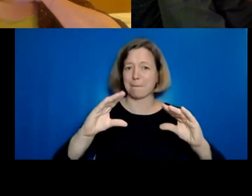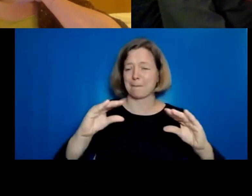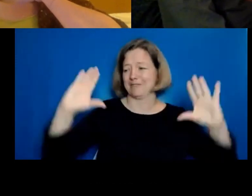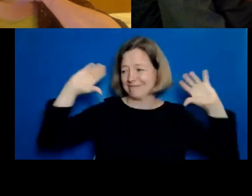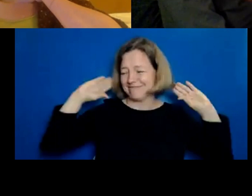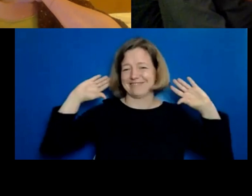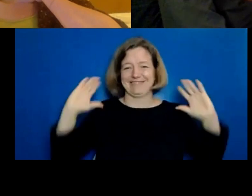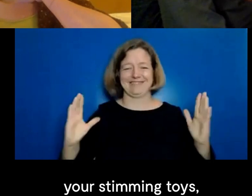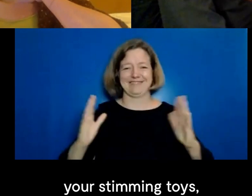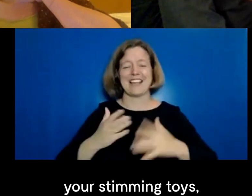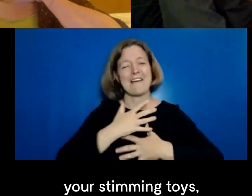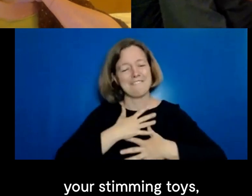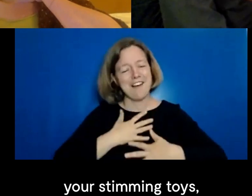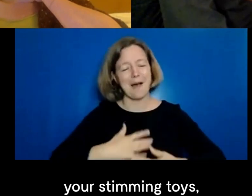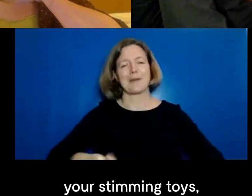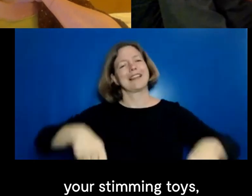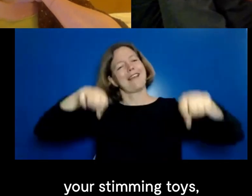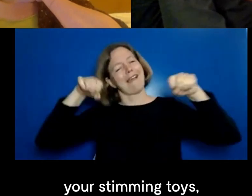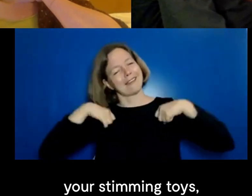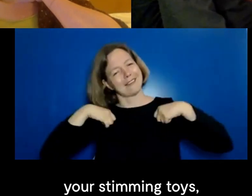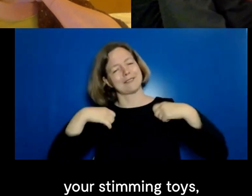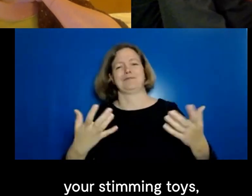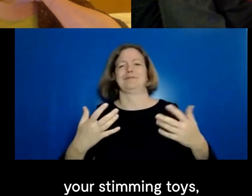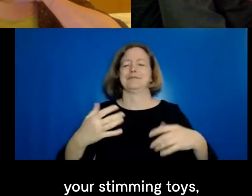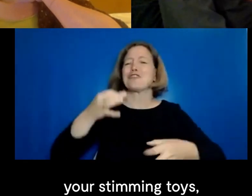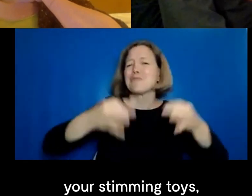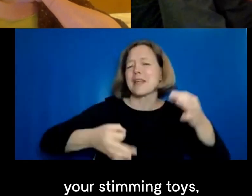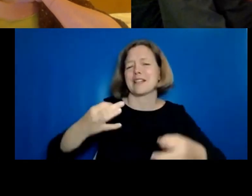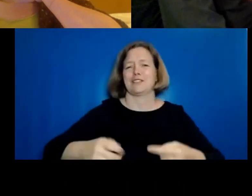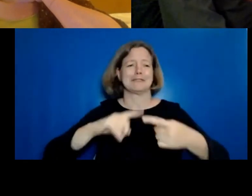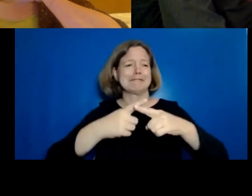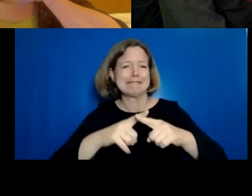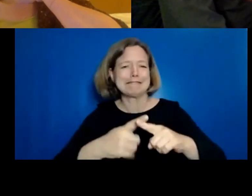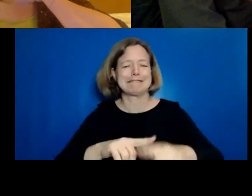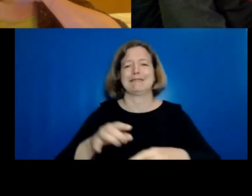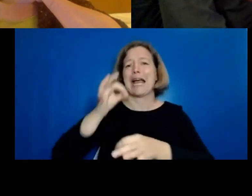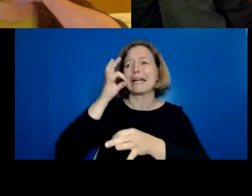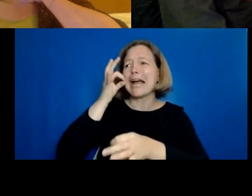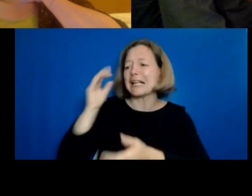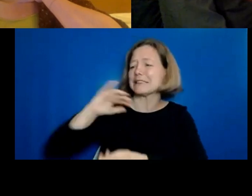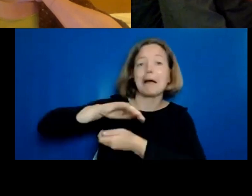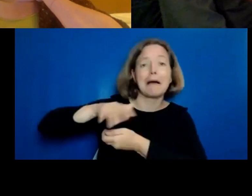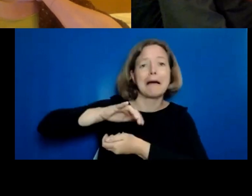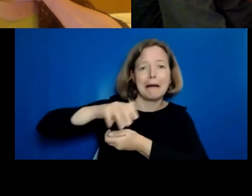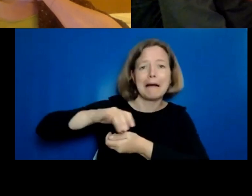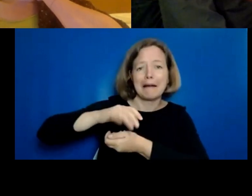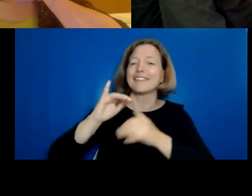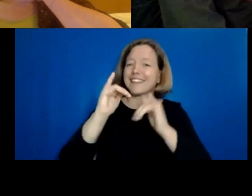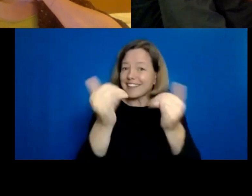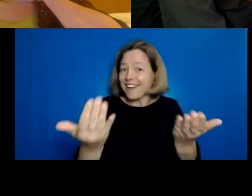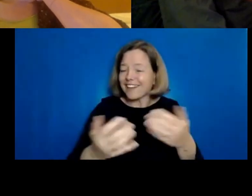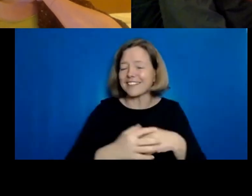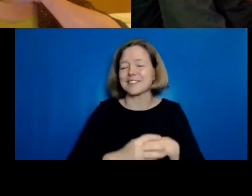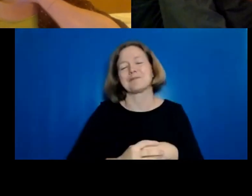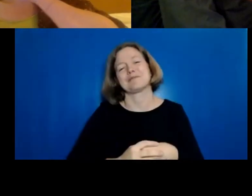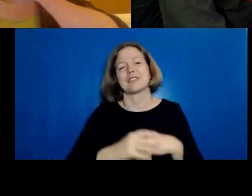cup of tea, your stimming toys, your knitting, your cat, and take a break whenever